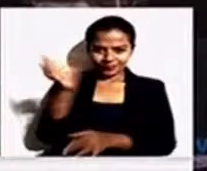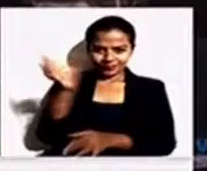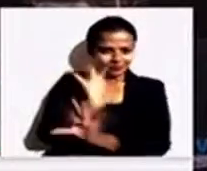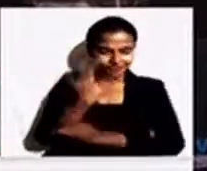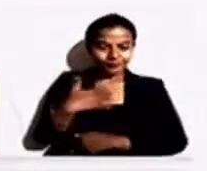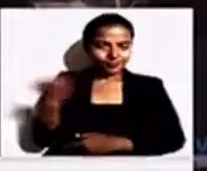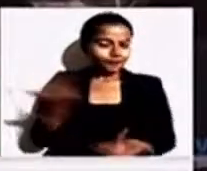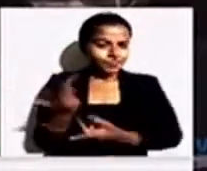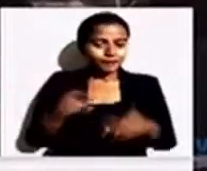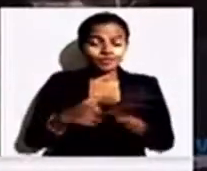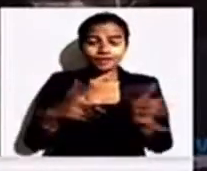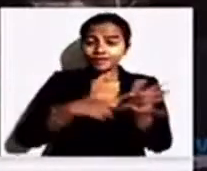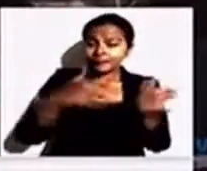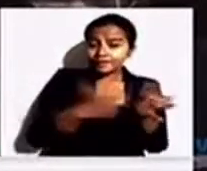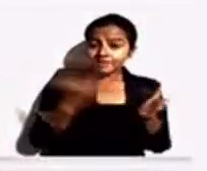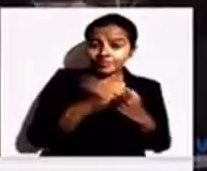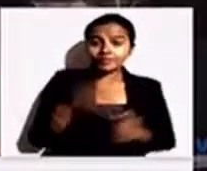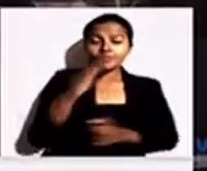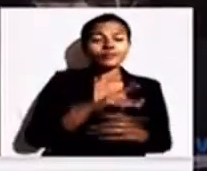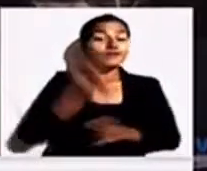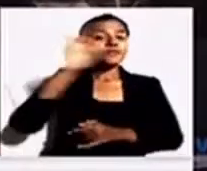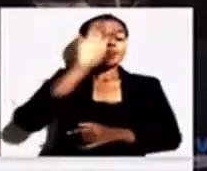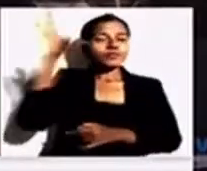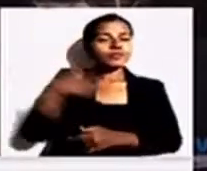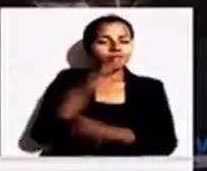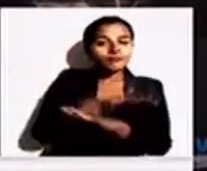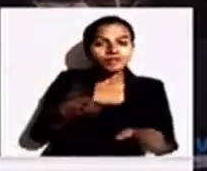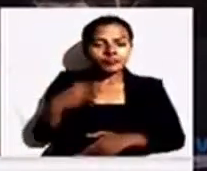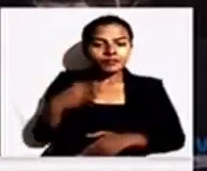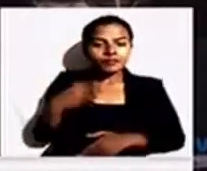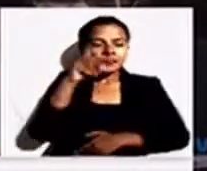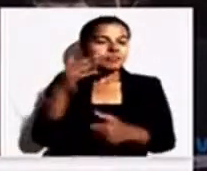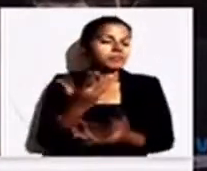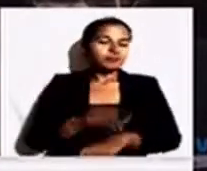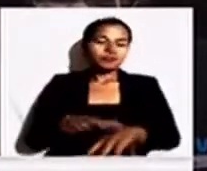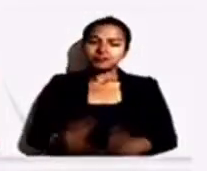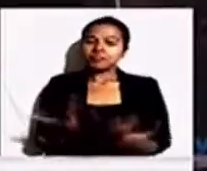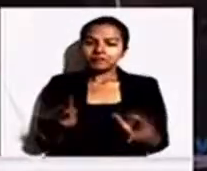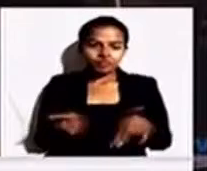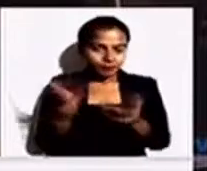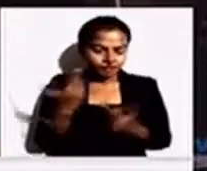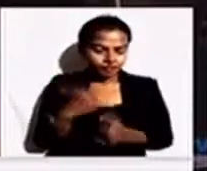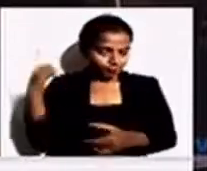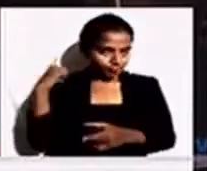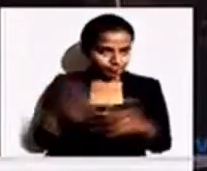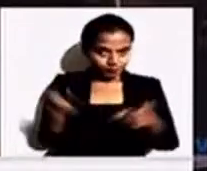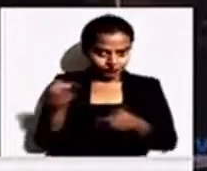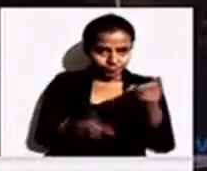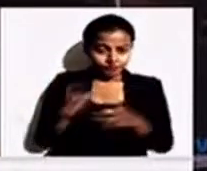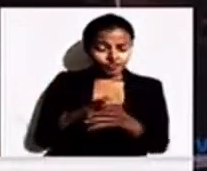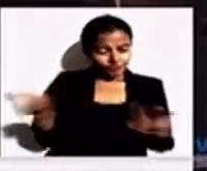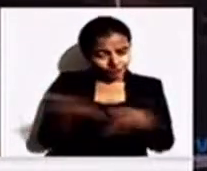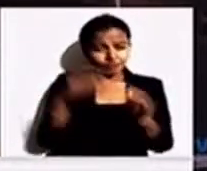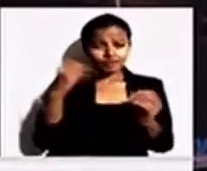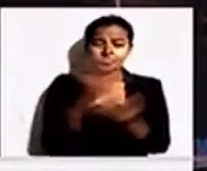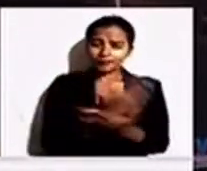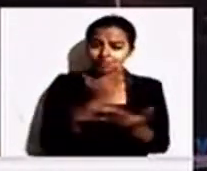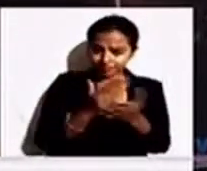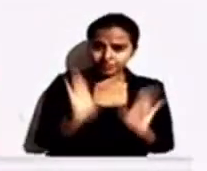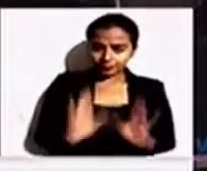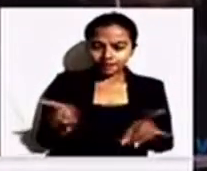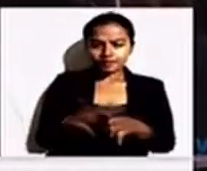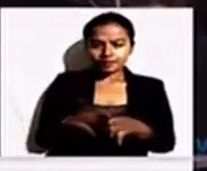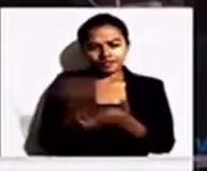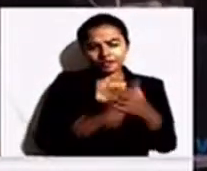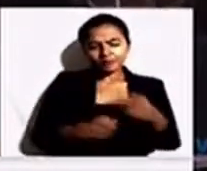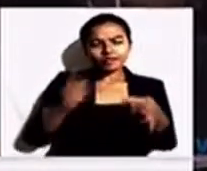children overseas. The army commander and 51 senior military officials are facing those restrictions. We must resolve these problems, otherwise it will